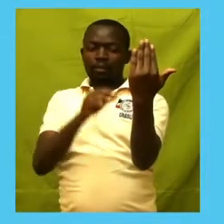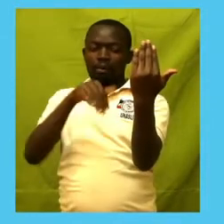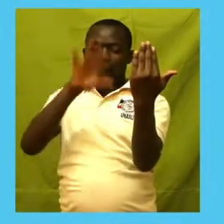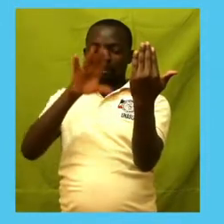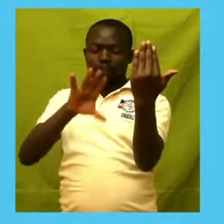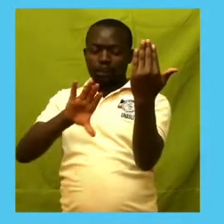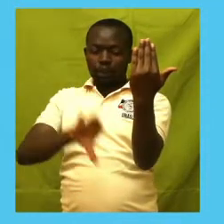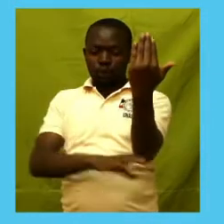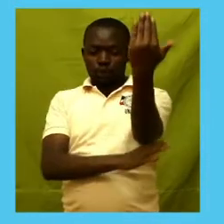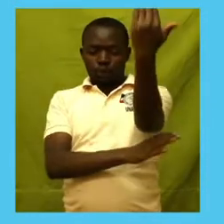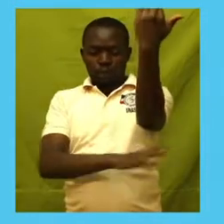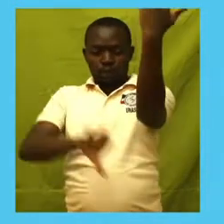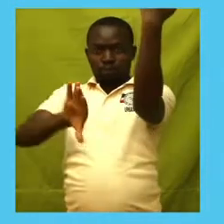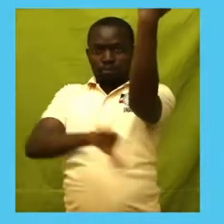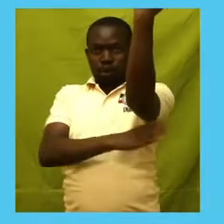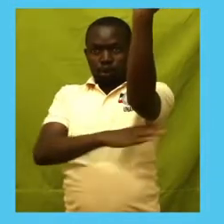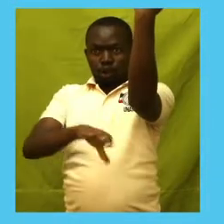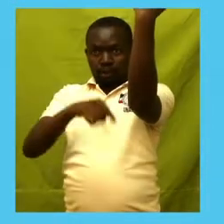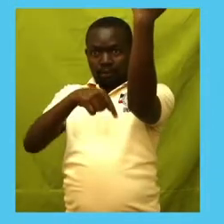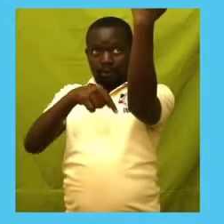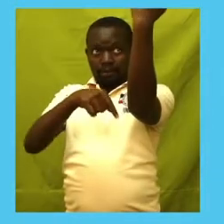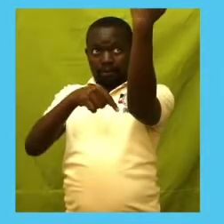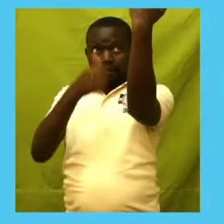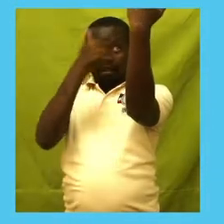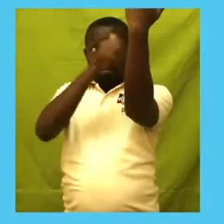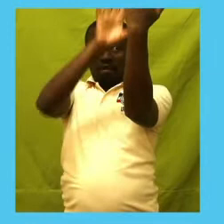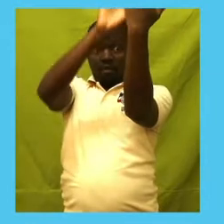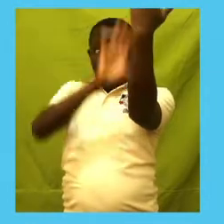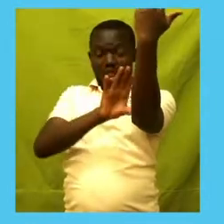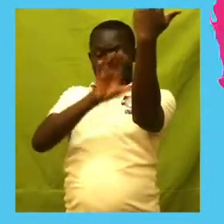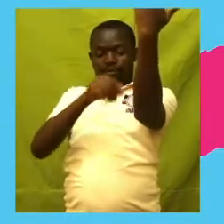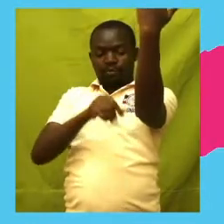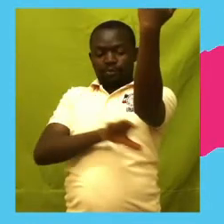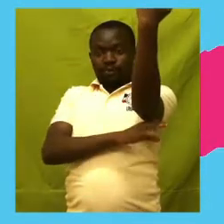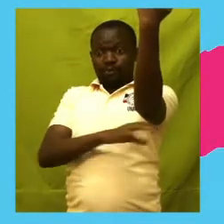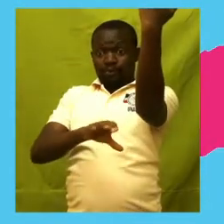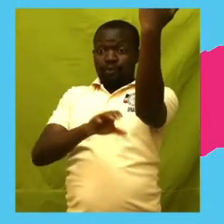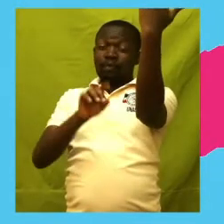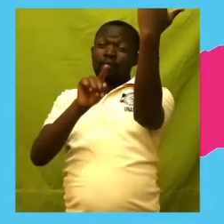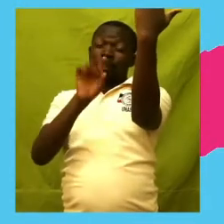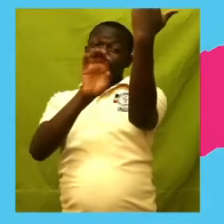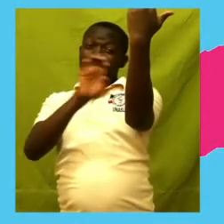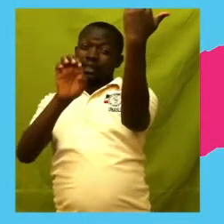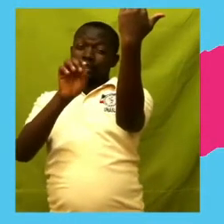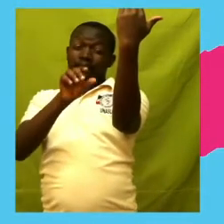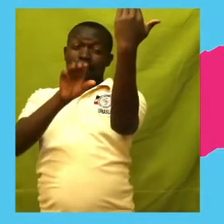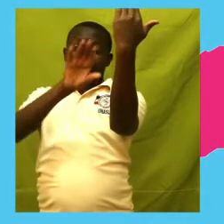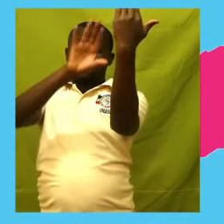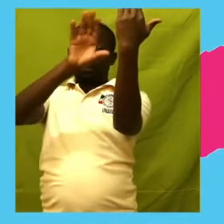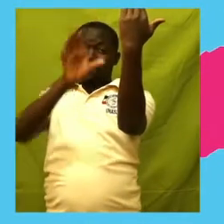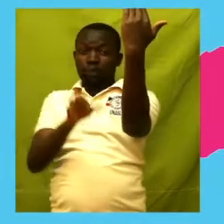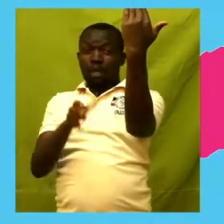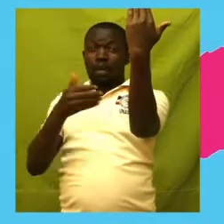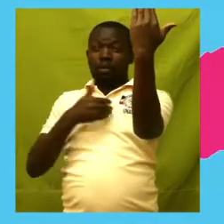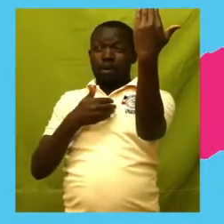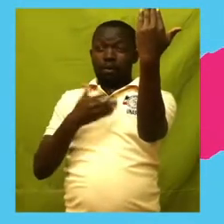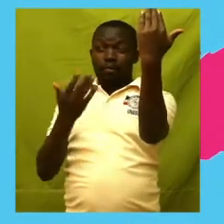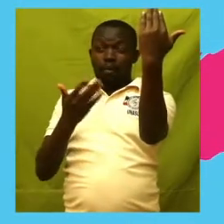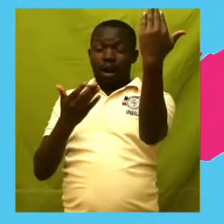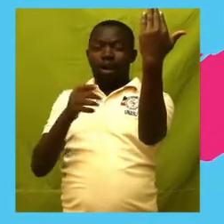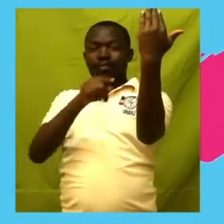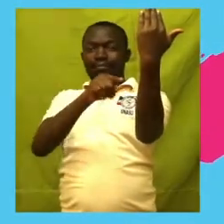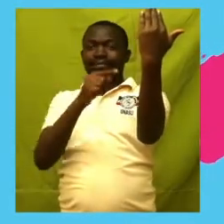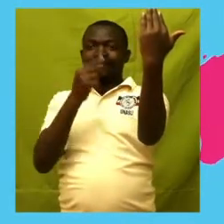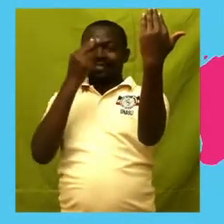southmost shore. Now let's go to the west, to the east. On the east, you have